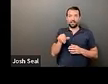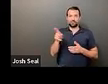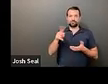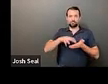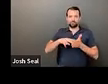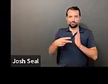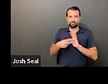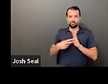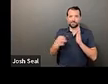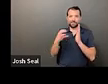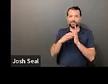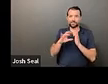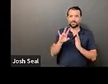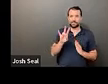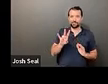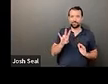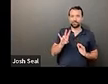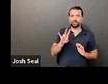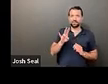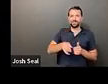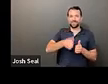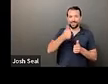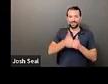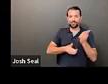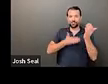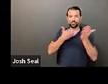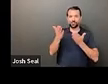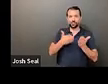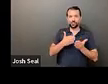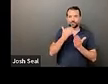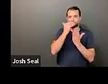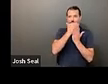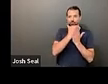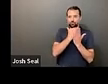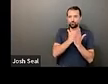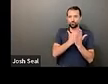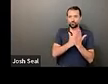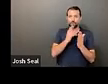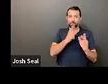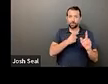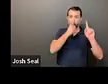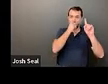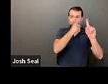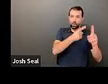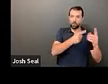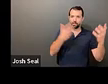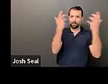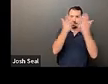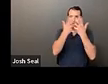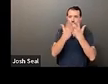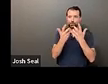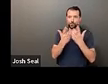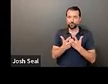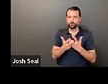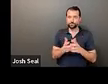7 is aligned back to a goal. So, for example, if we see a consultation